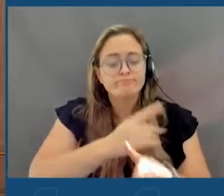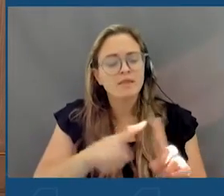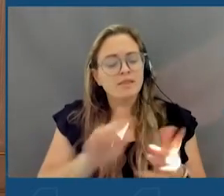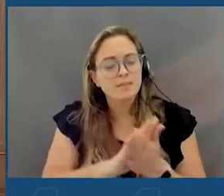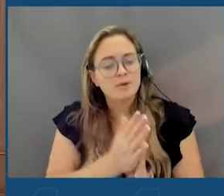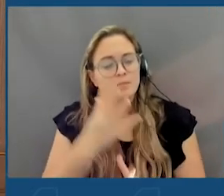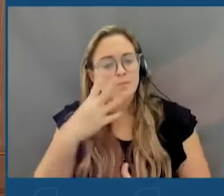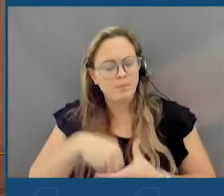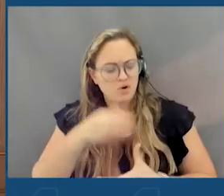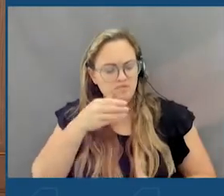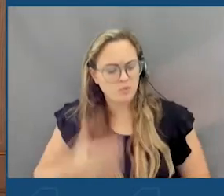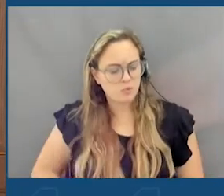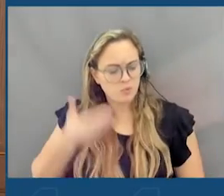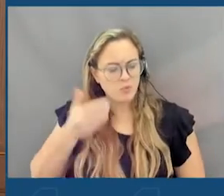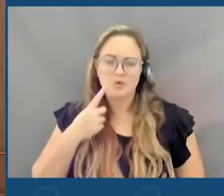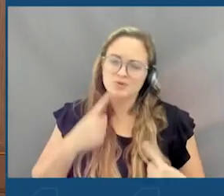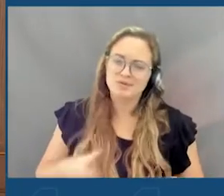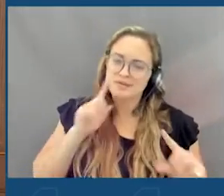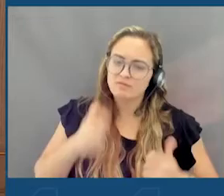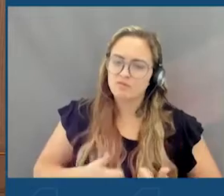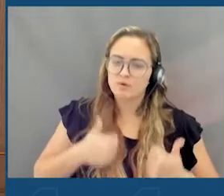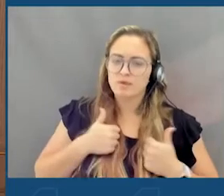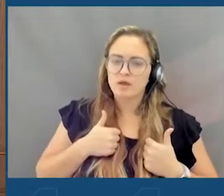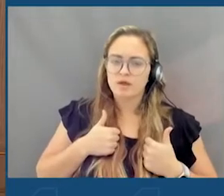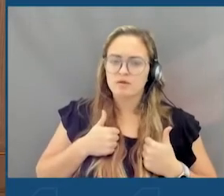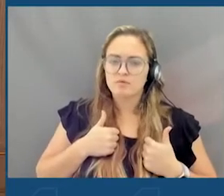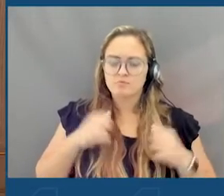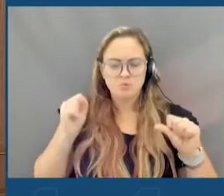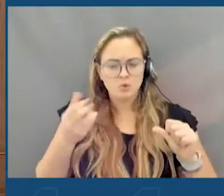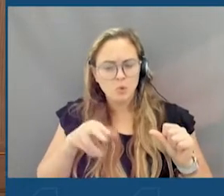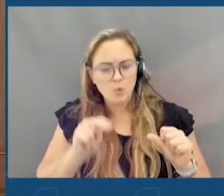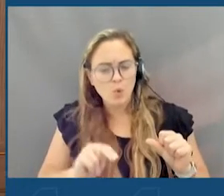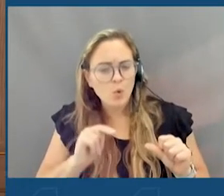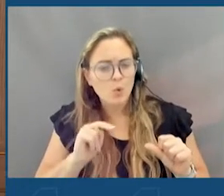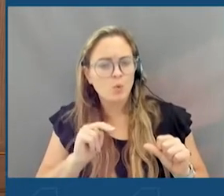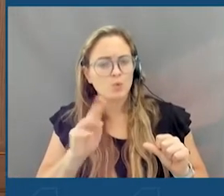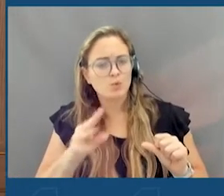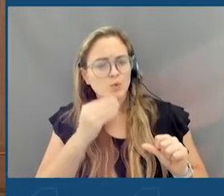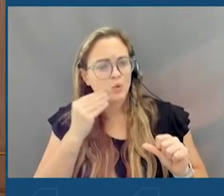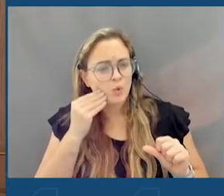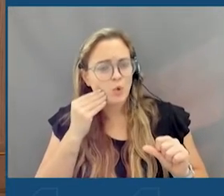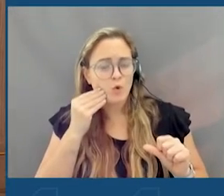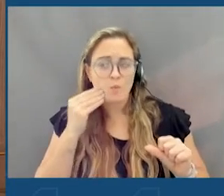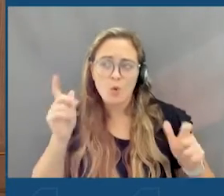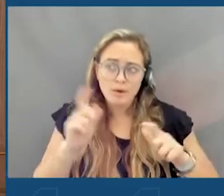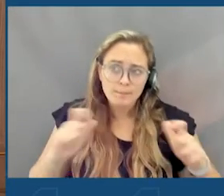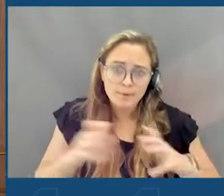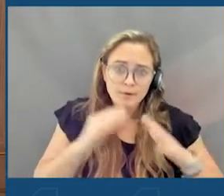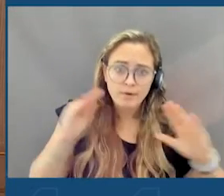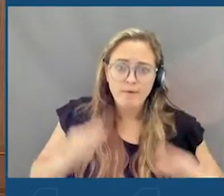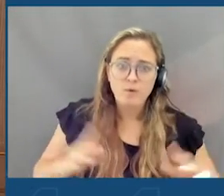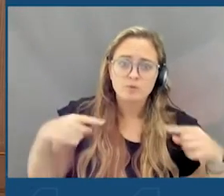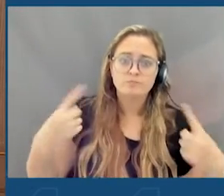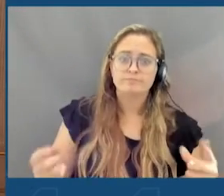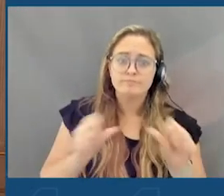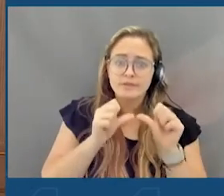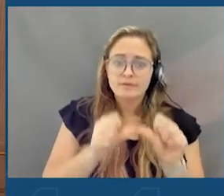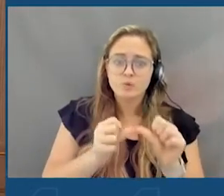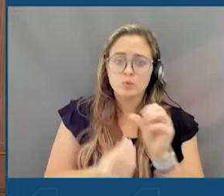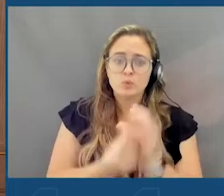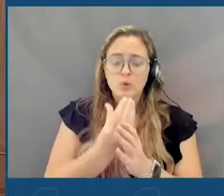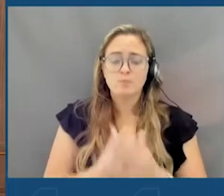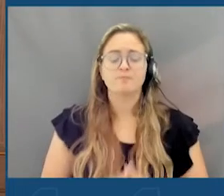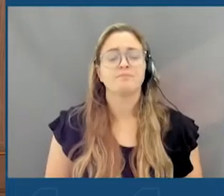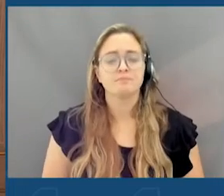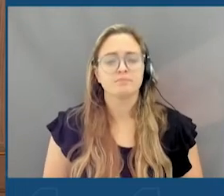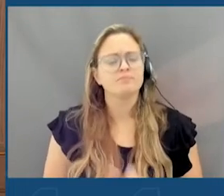your success in life, the ability to own a home, but maybe to even get a bigger one someday as your family continues to grow. So that's why I know